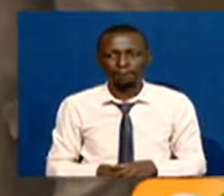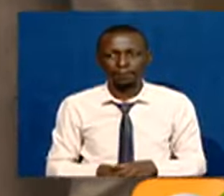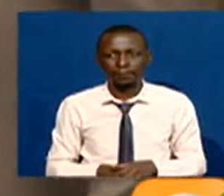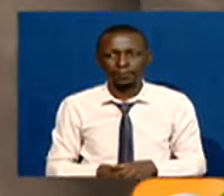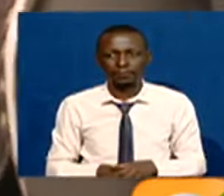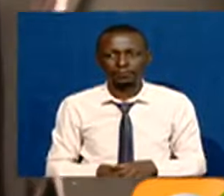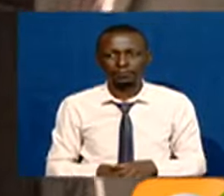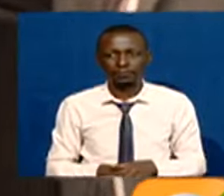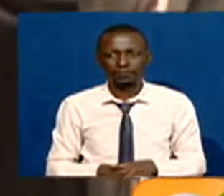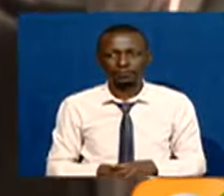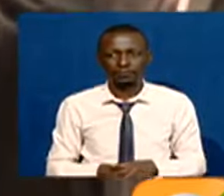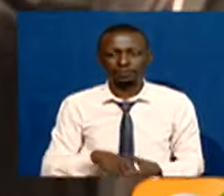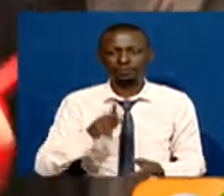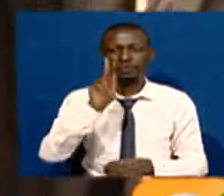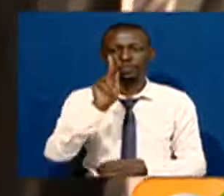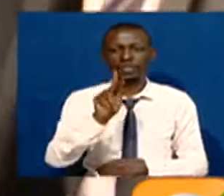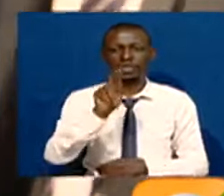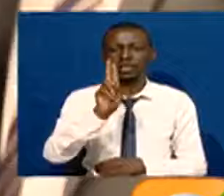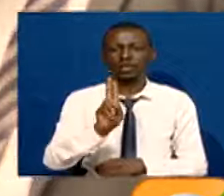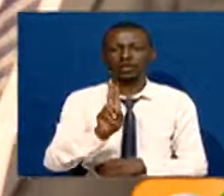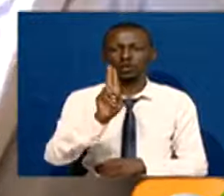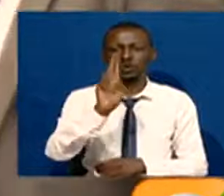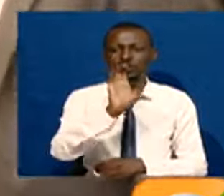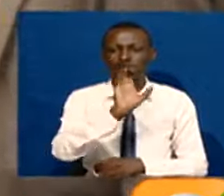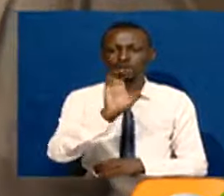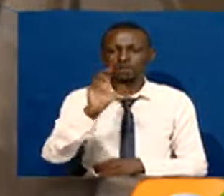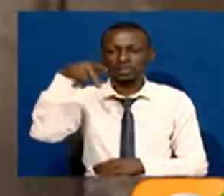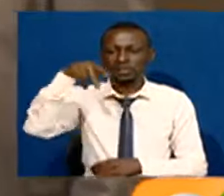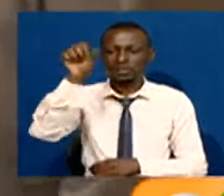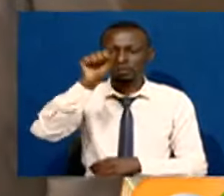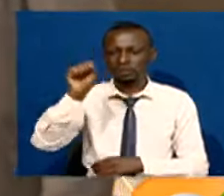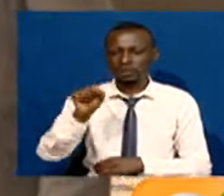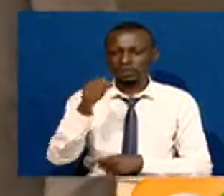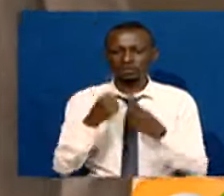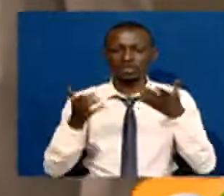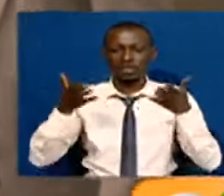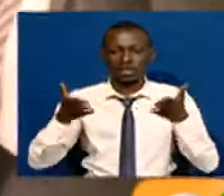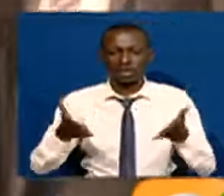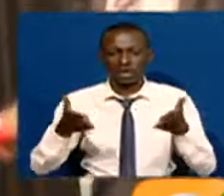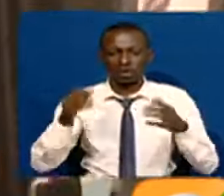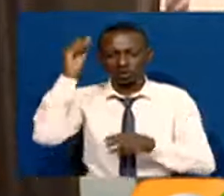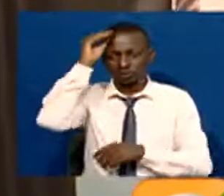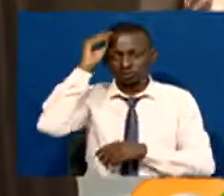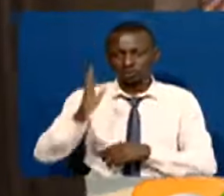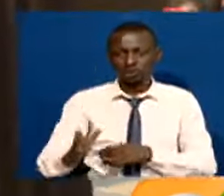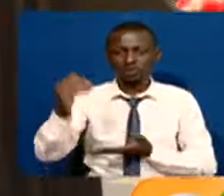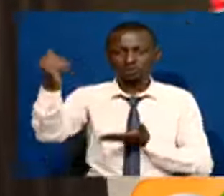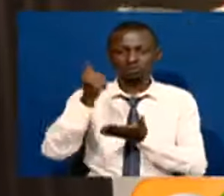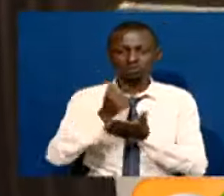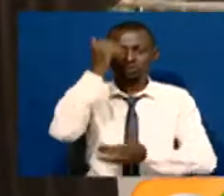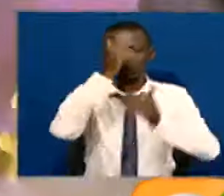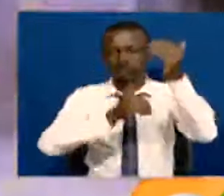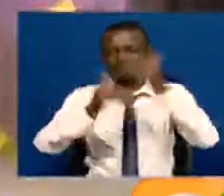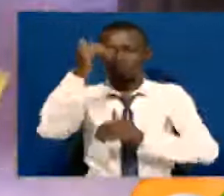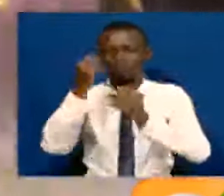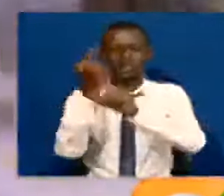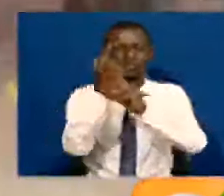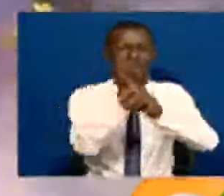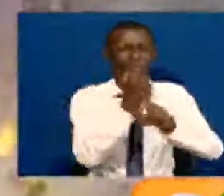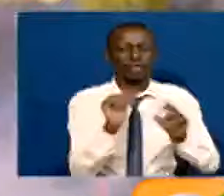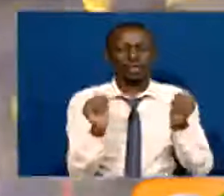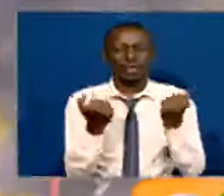4, 3, 2. The Kenya Universities and Colleges Central Placement Service release of this year's placement of students into institutions of higher learning came at